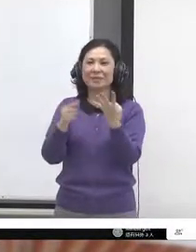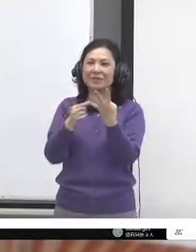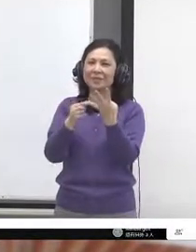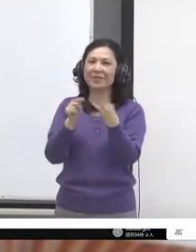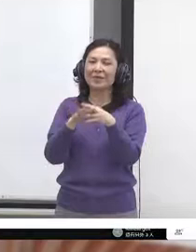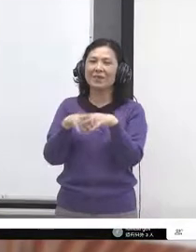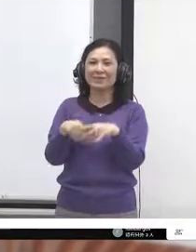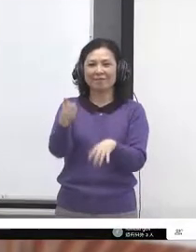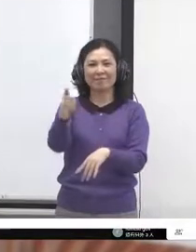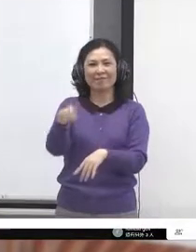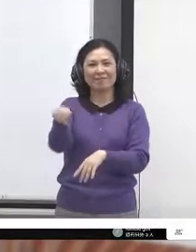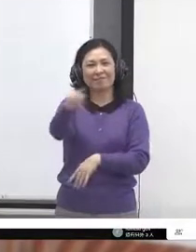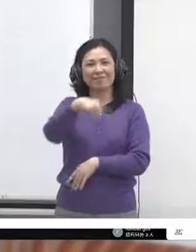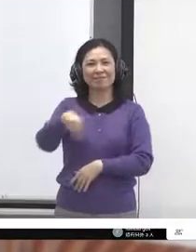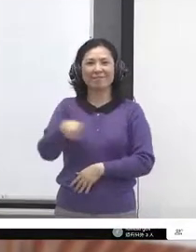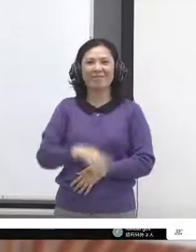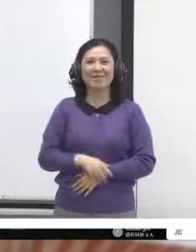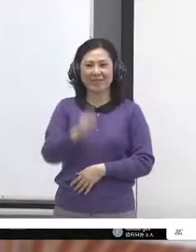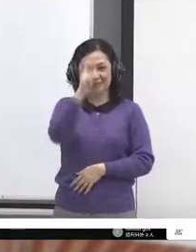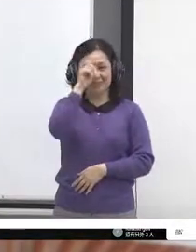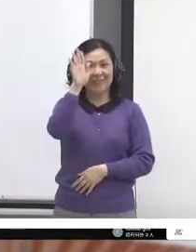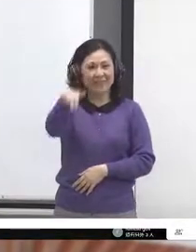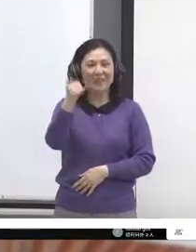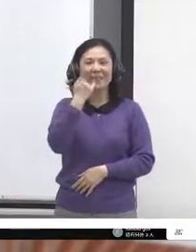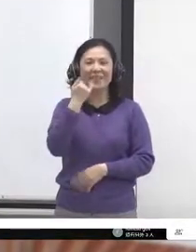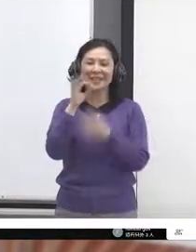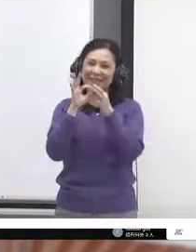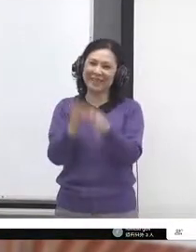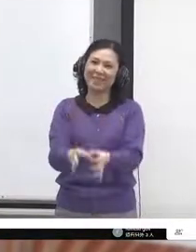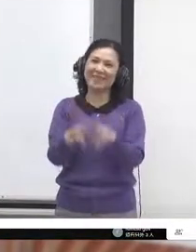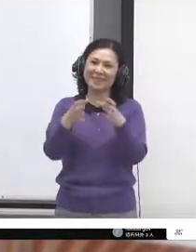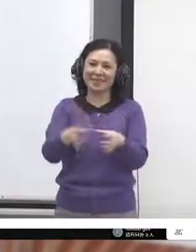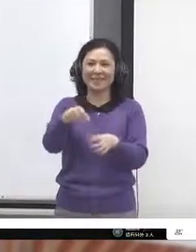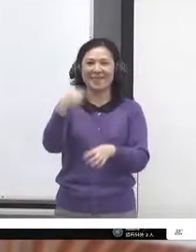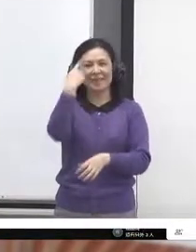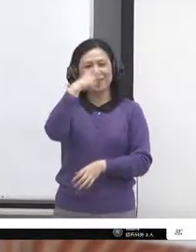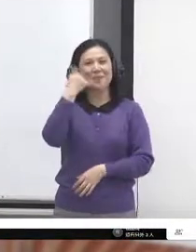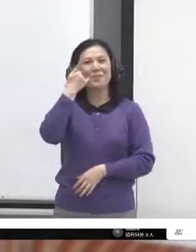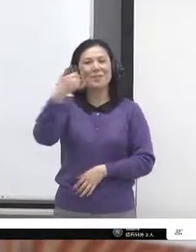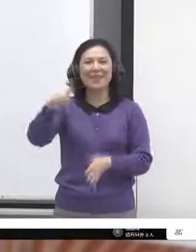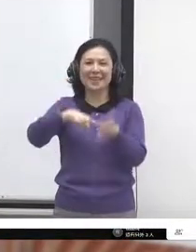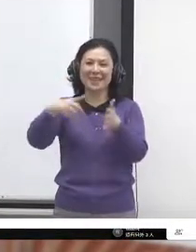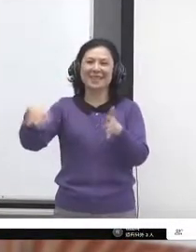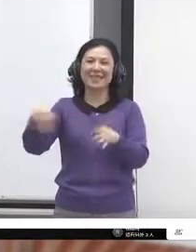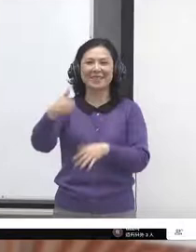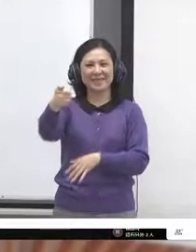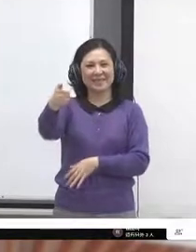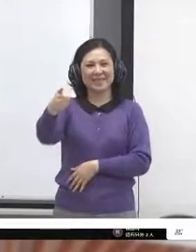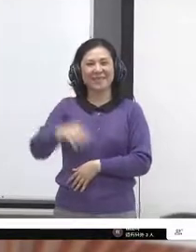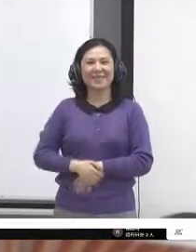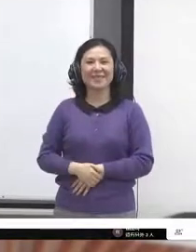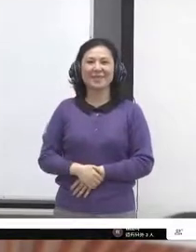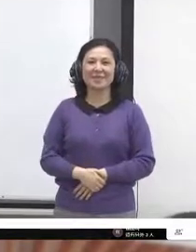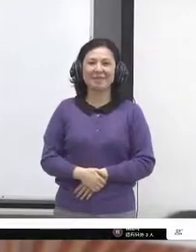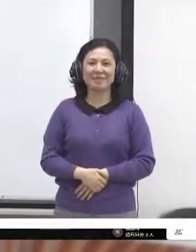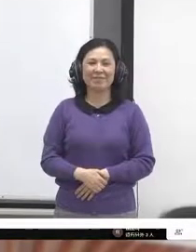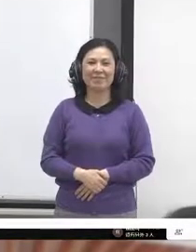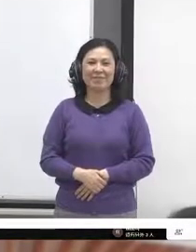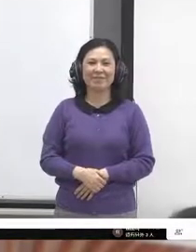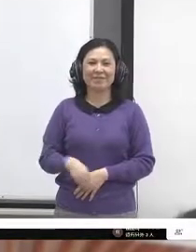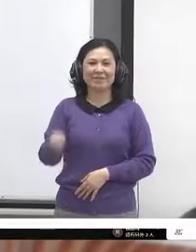continue this FTO. Thank you so much, Mami-san. Yeah, thank you. Let's go to the Q&A session.